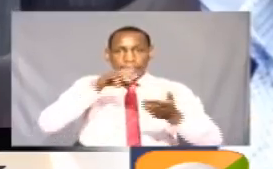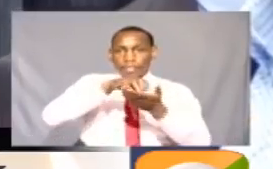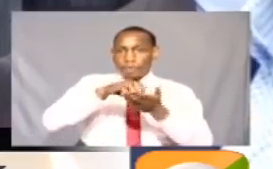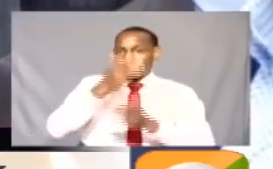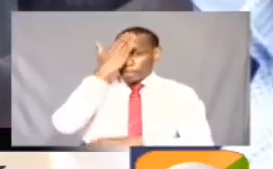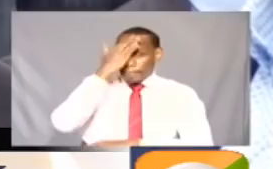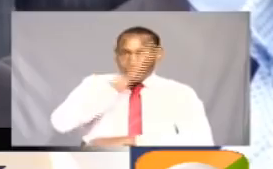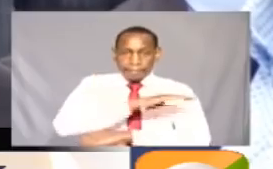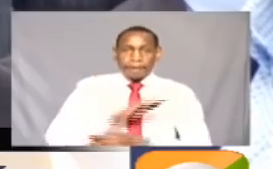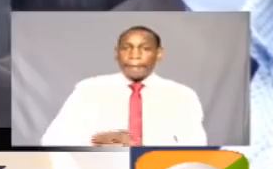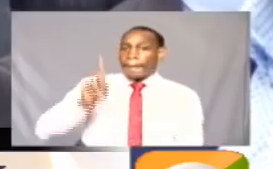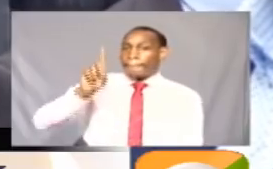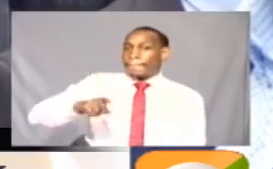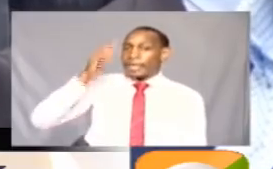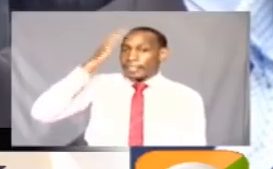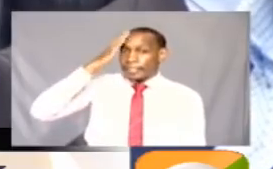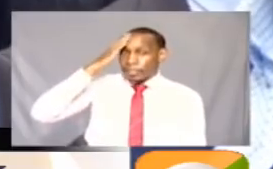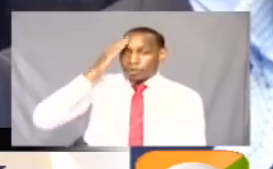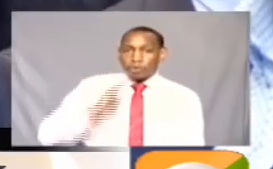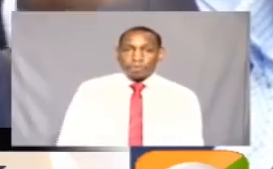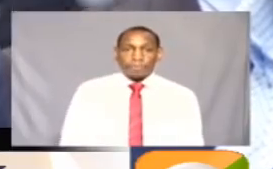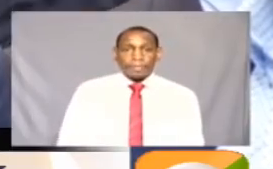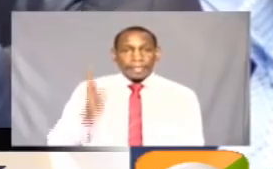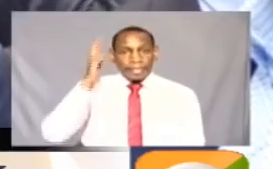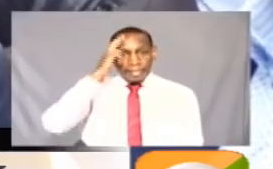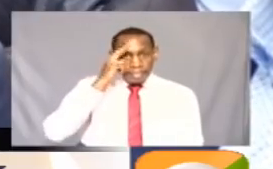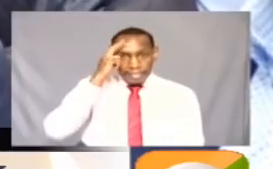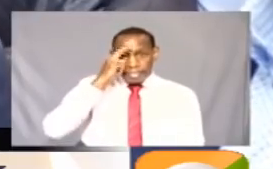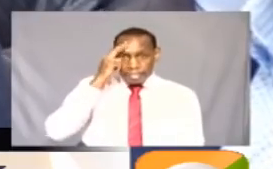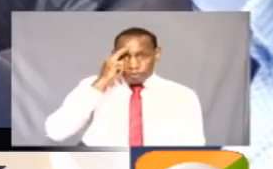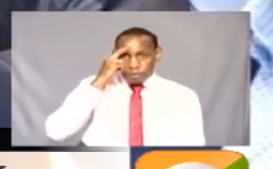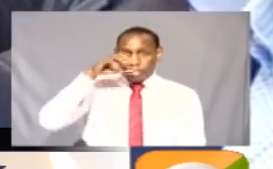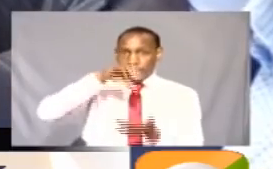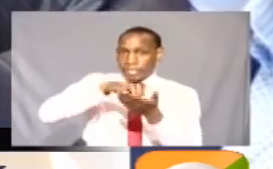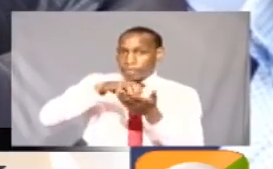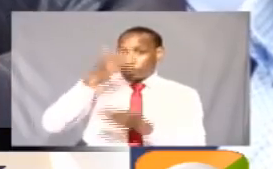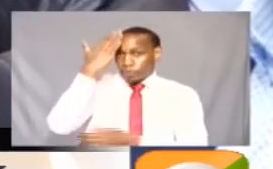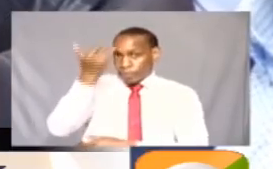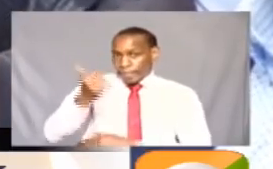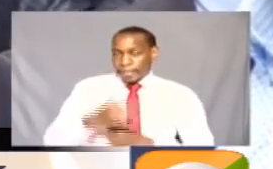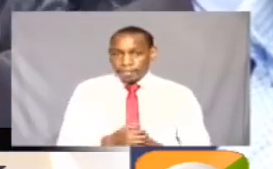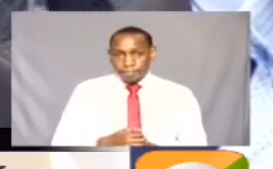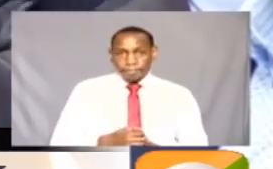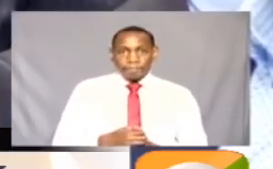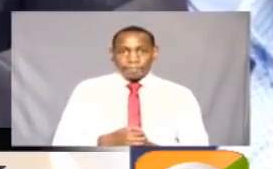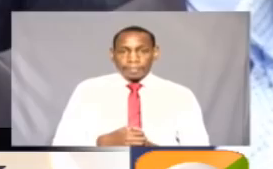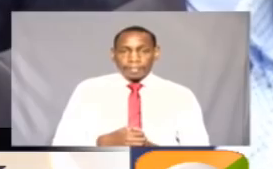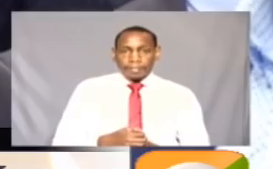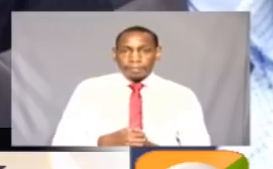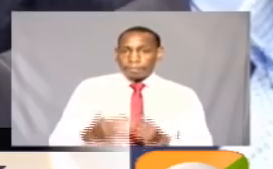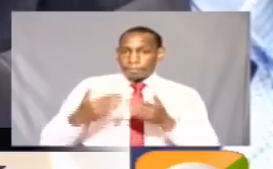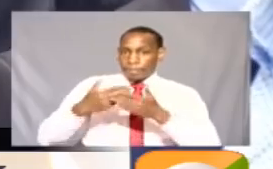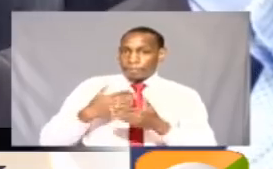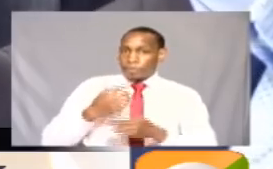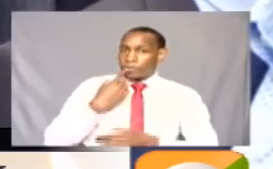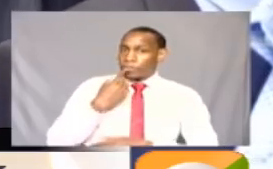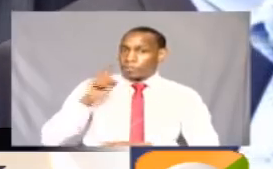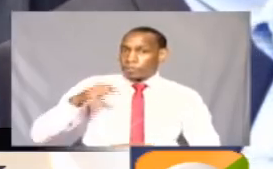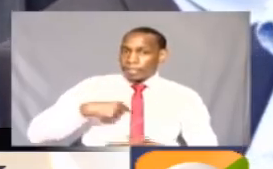Paka tujue kiini ya hii mambo ilikuwa nini. Kwa sababu tumeambiwa